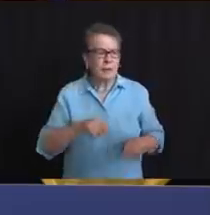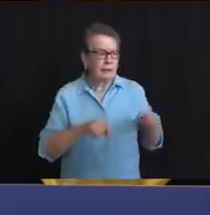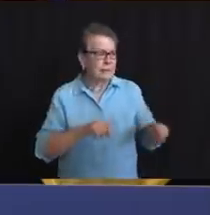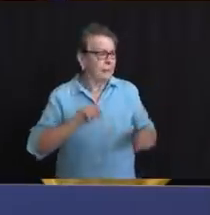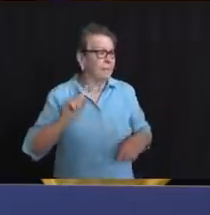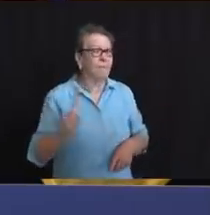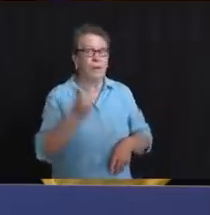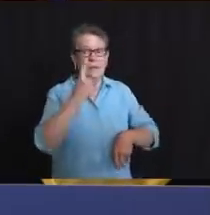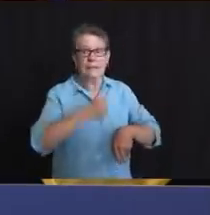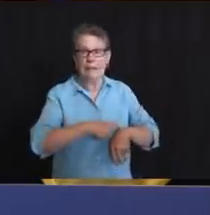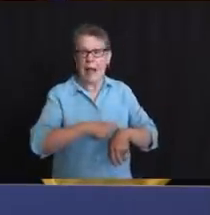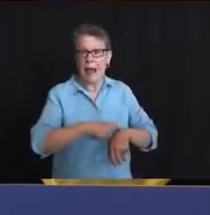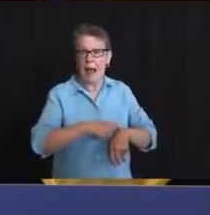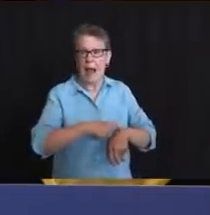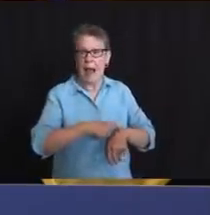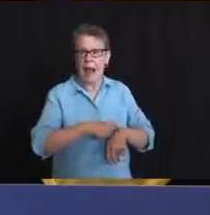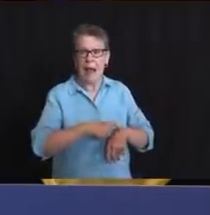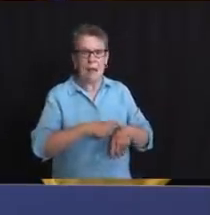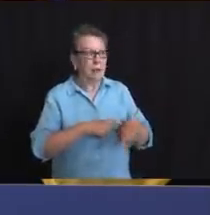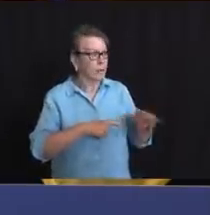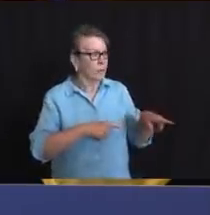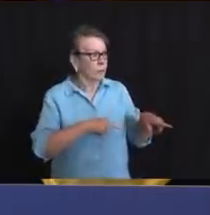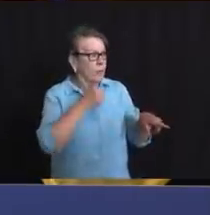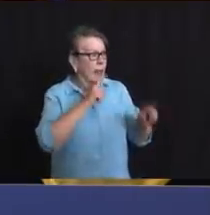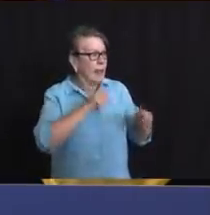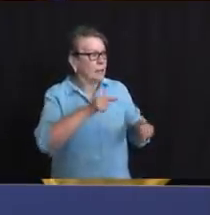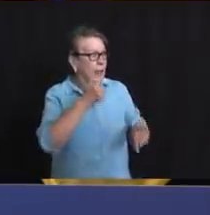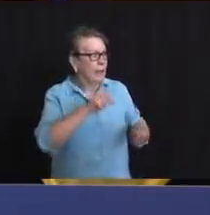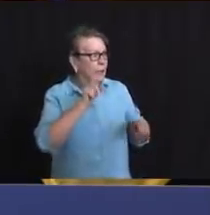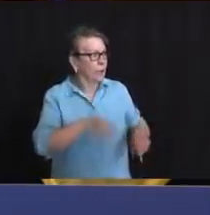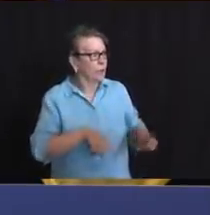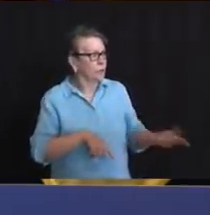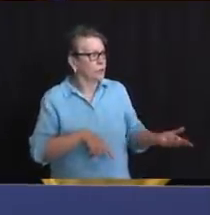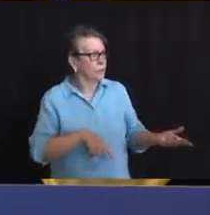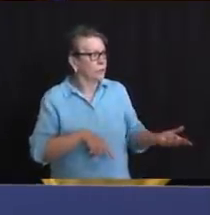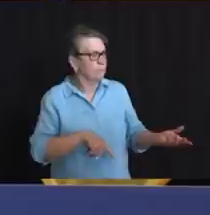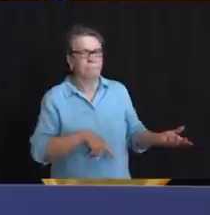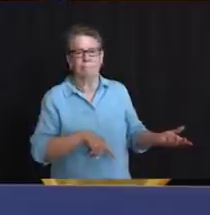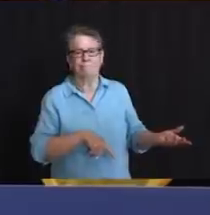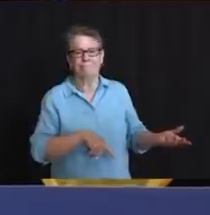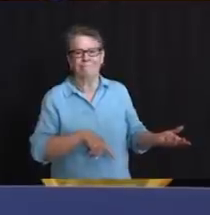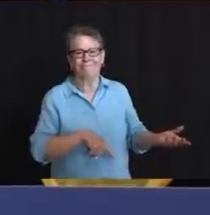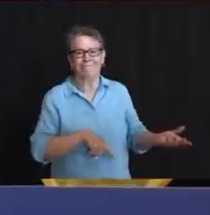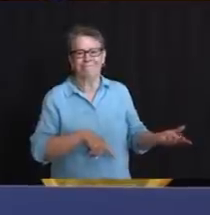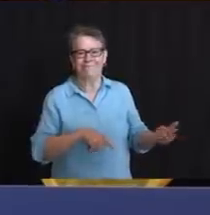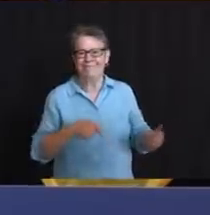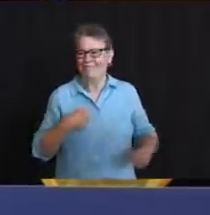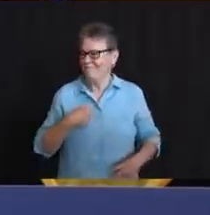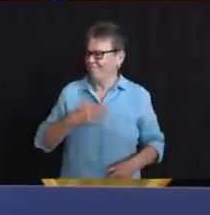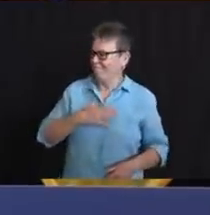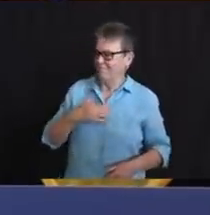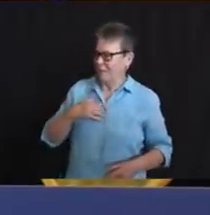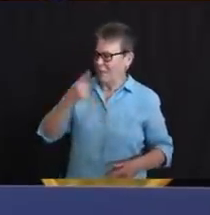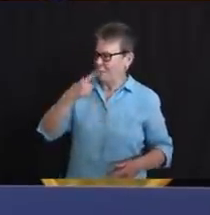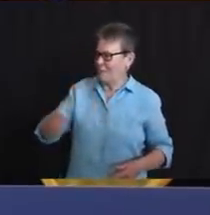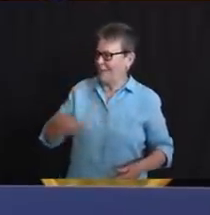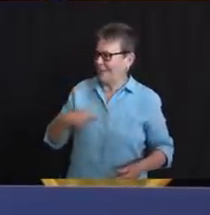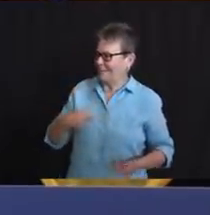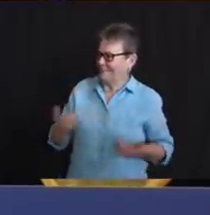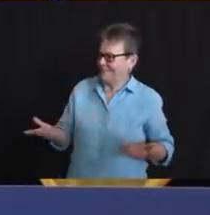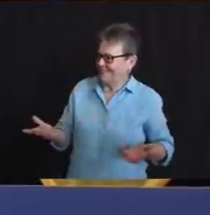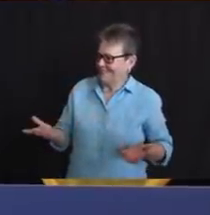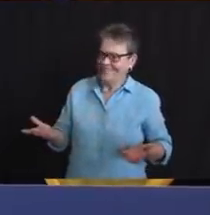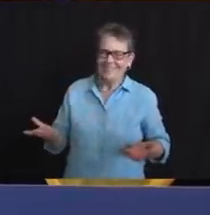Judy, if you heard that, Judy said she's very happy about that. Anything you want to add? And Tina, we got to make sure you get your money's worth for showing up here.